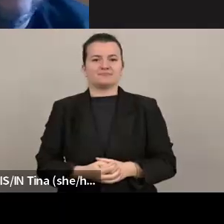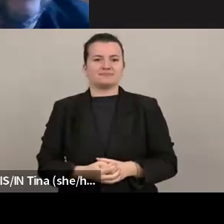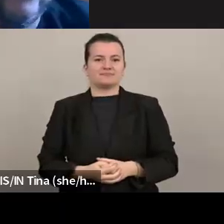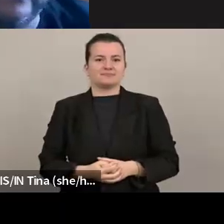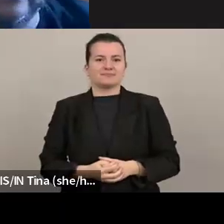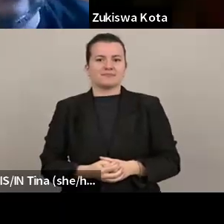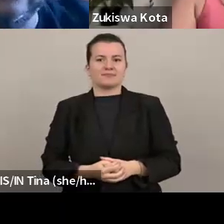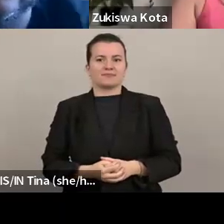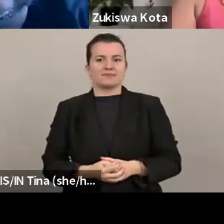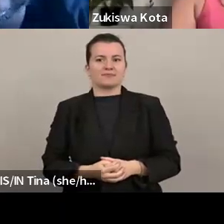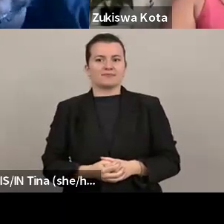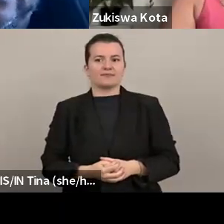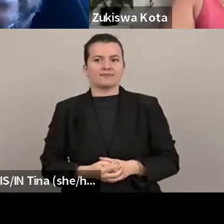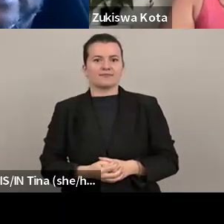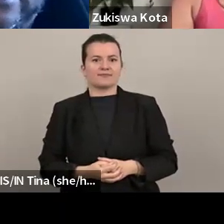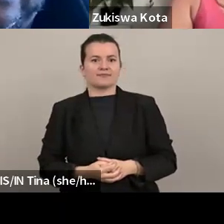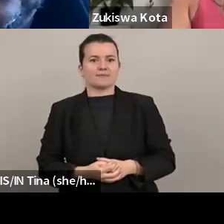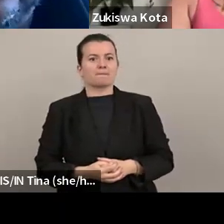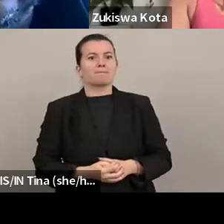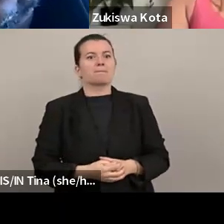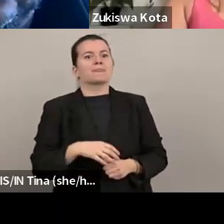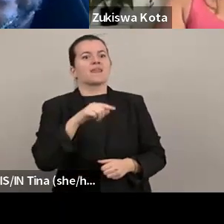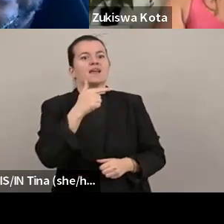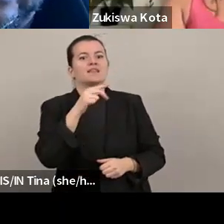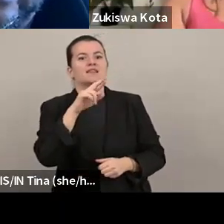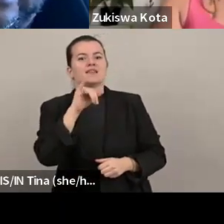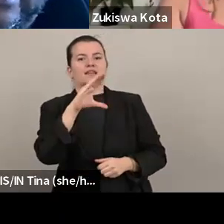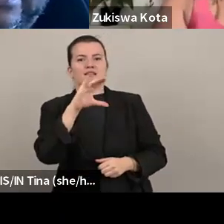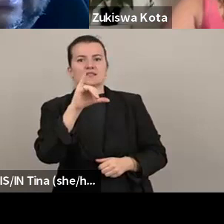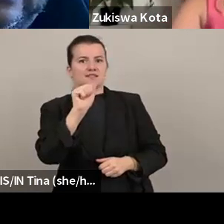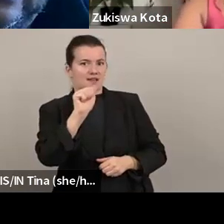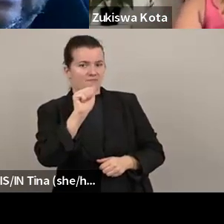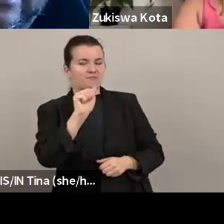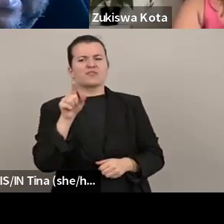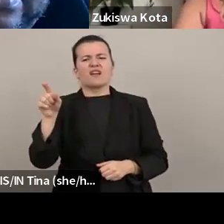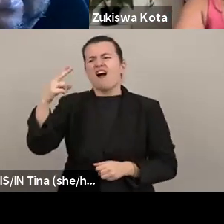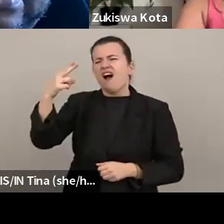Yeah, maybe just to come in there, particularly for Hans,